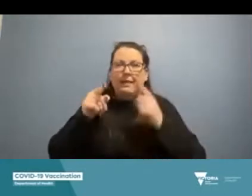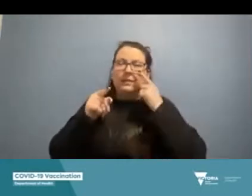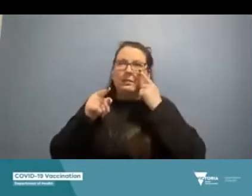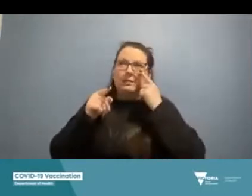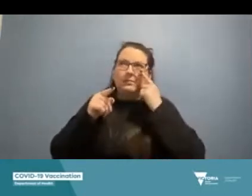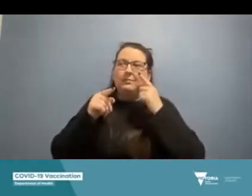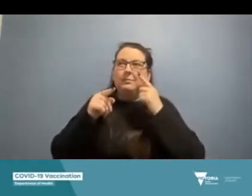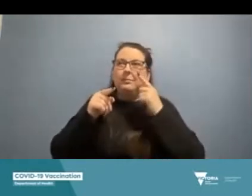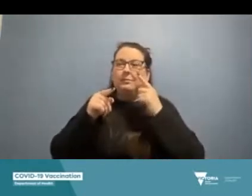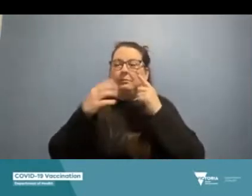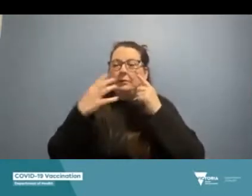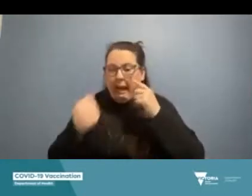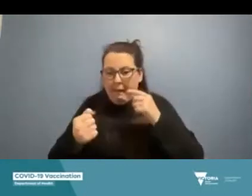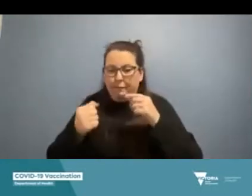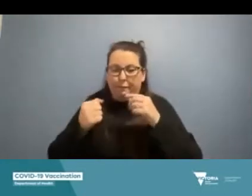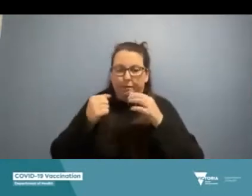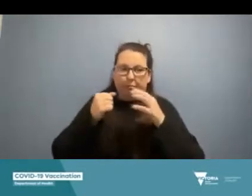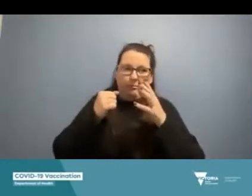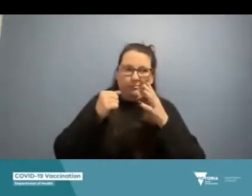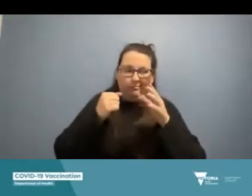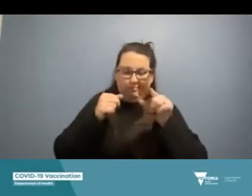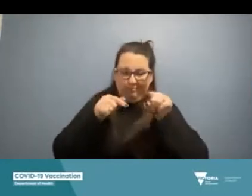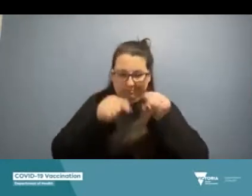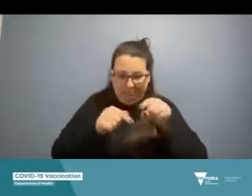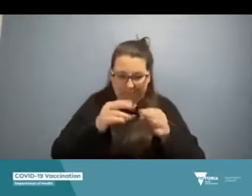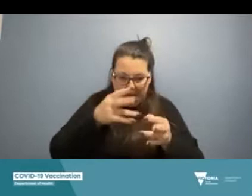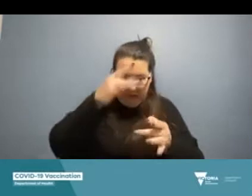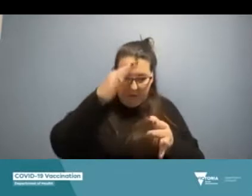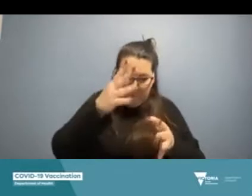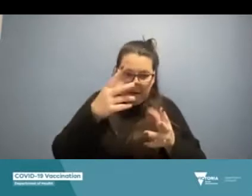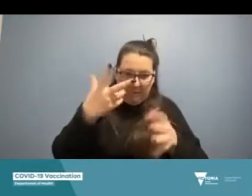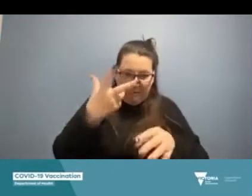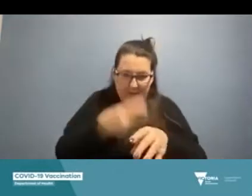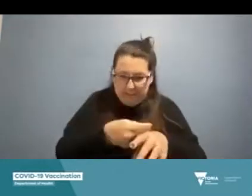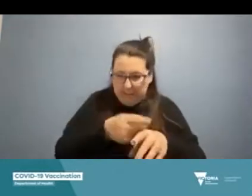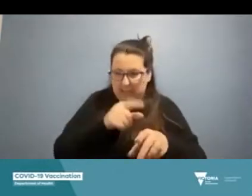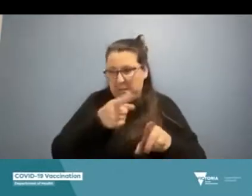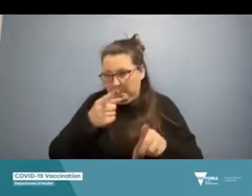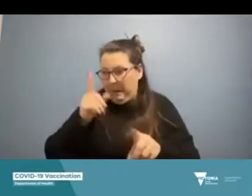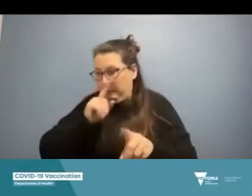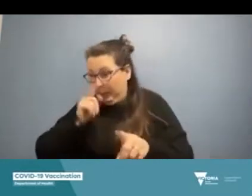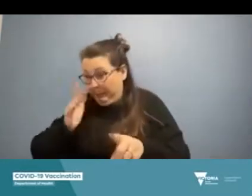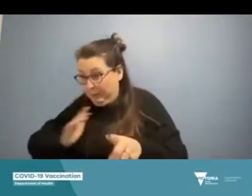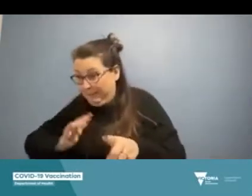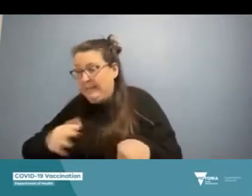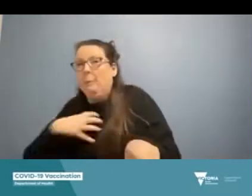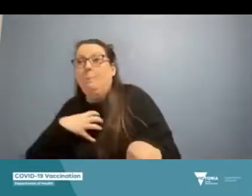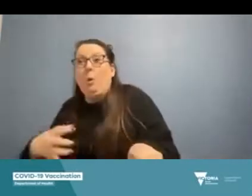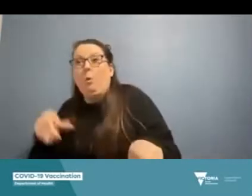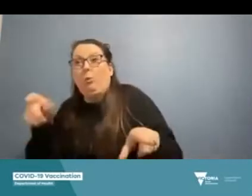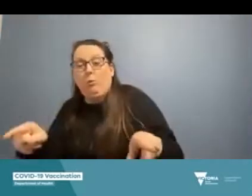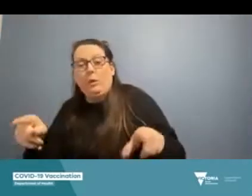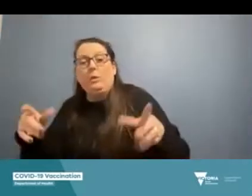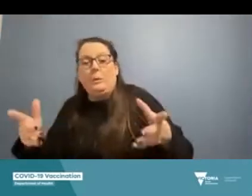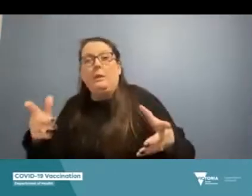And like when your friend rang up, they've given him maybe a date in a few weeks' time when they know the supply, but the supply keeps coming every